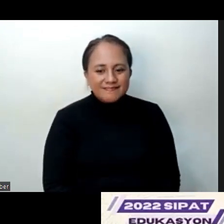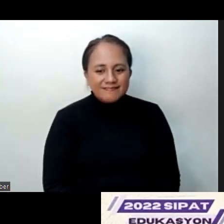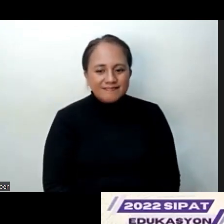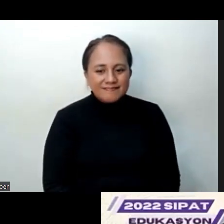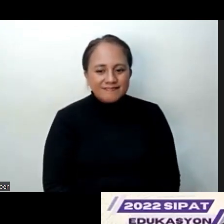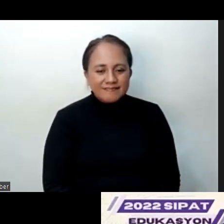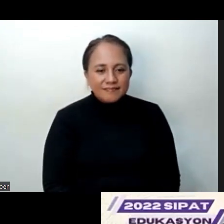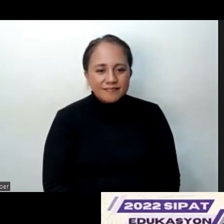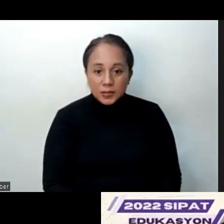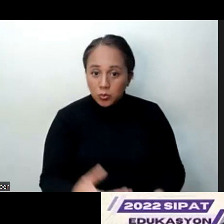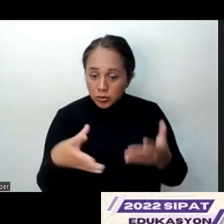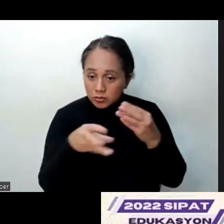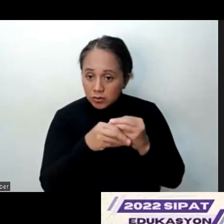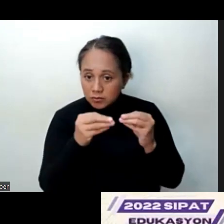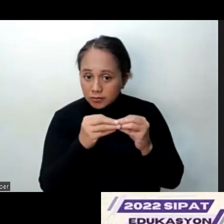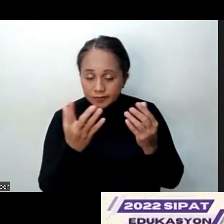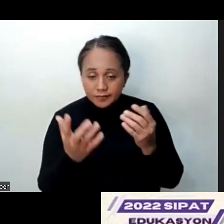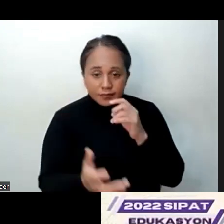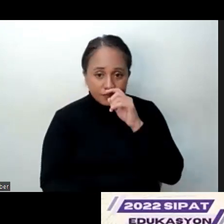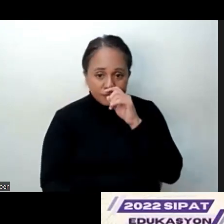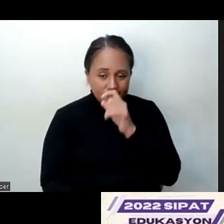Would you like to add anything?